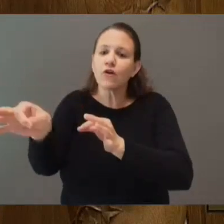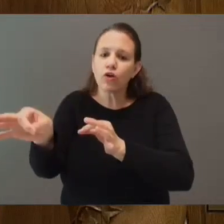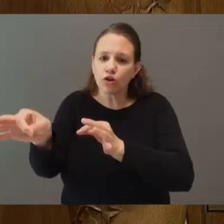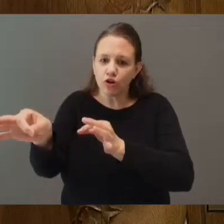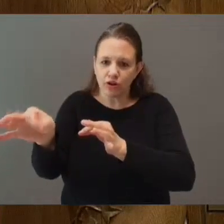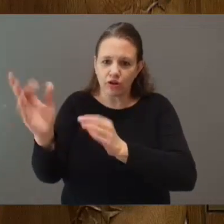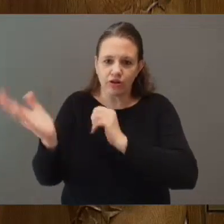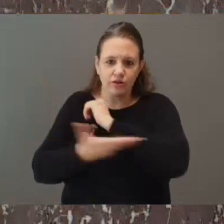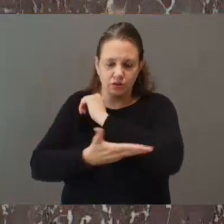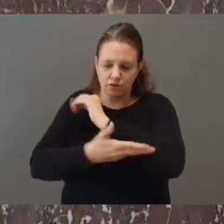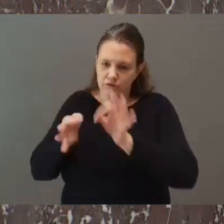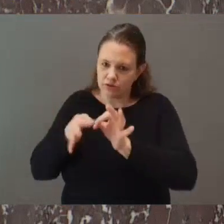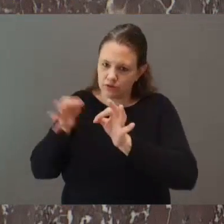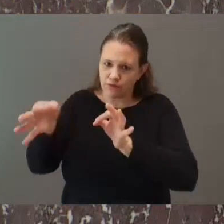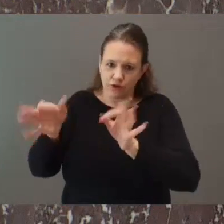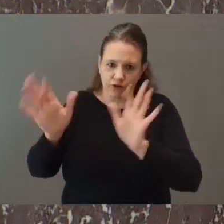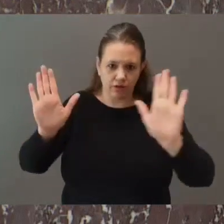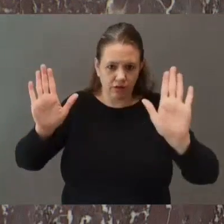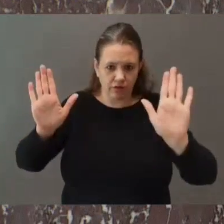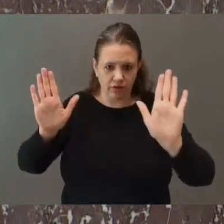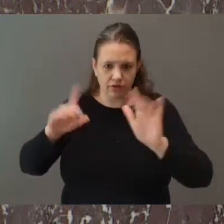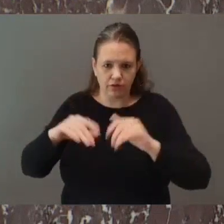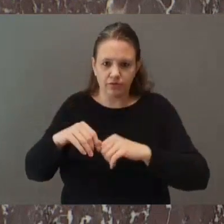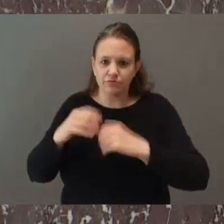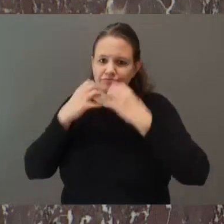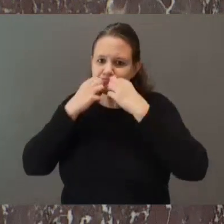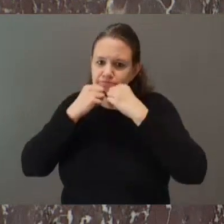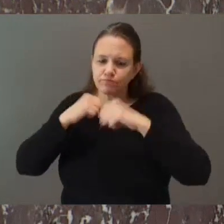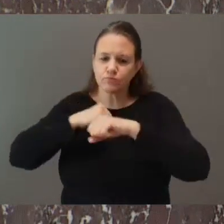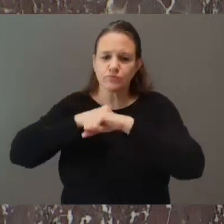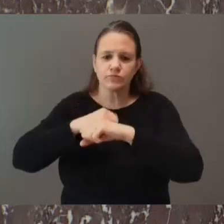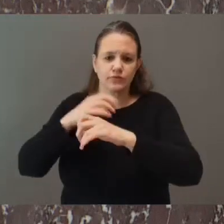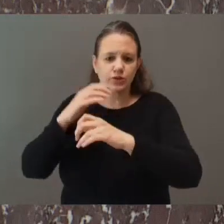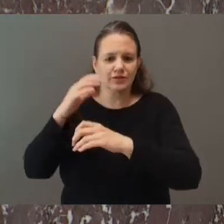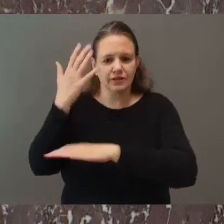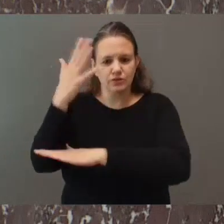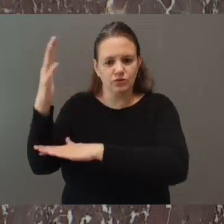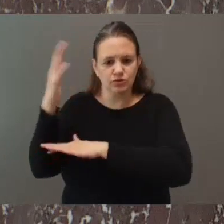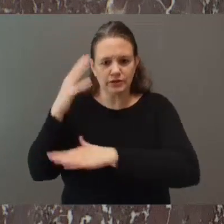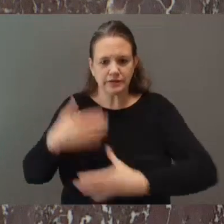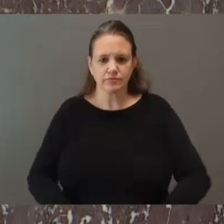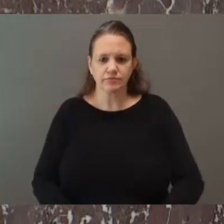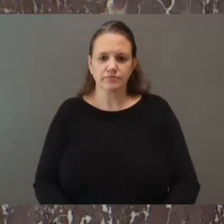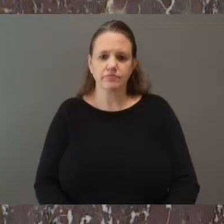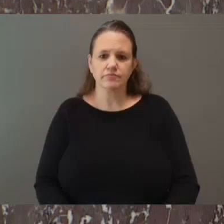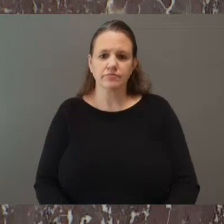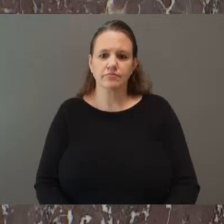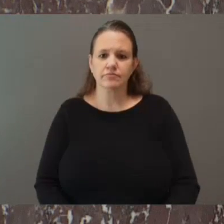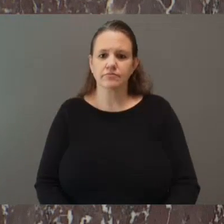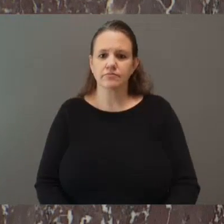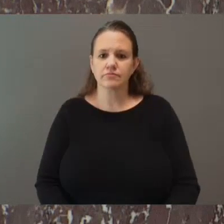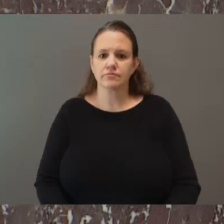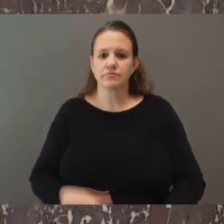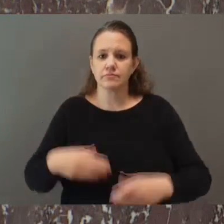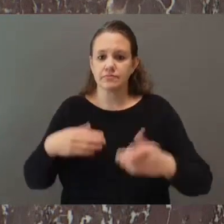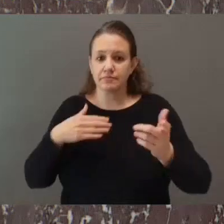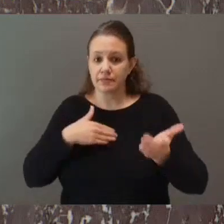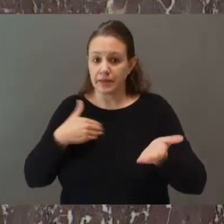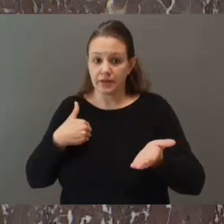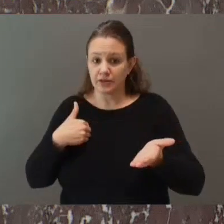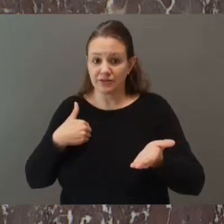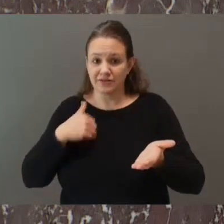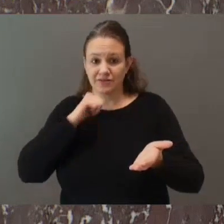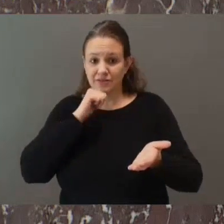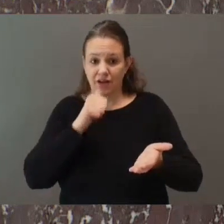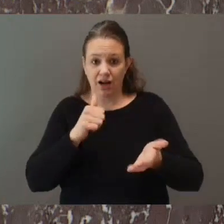Environment. Mr. Speaker, the member is simply incorrect. This government has taken more action on a